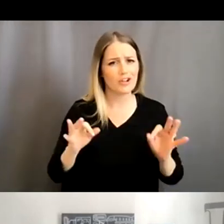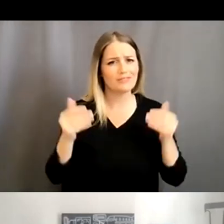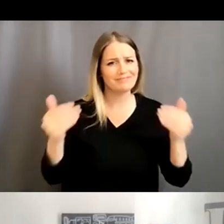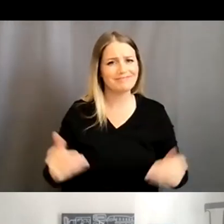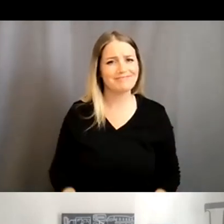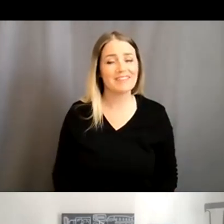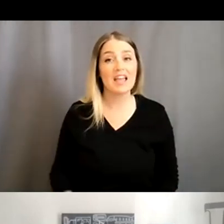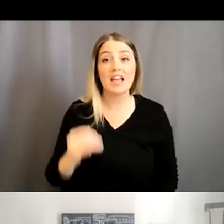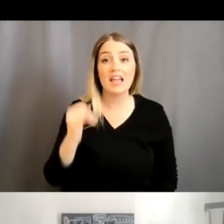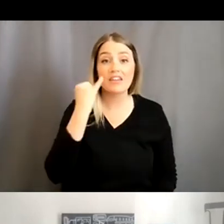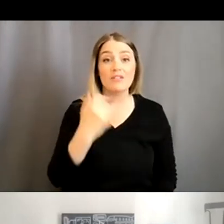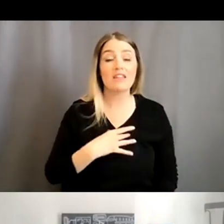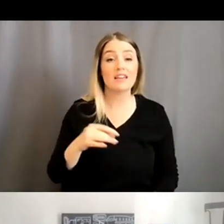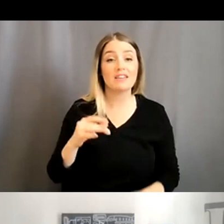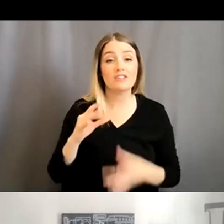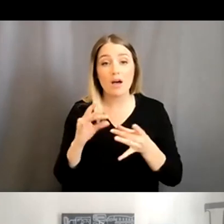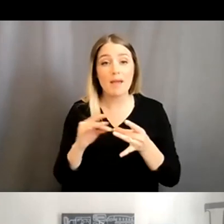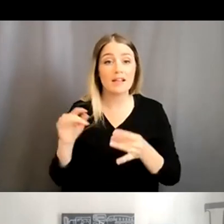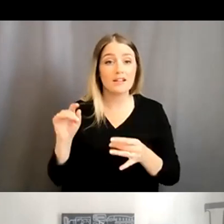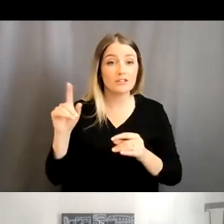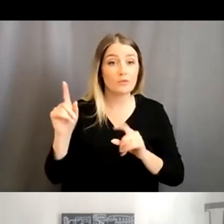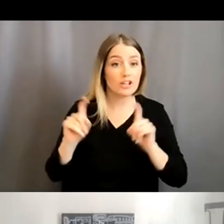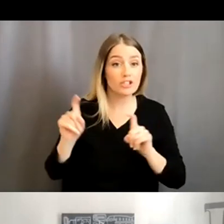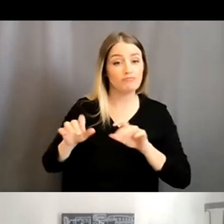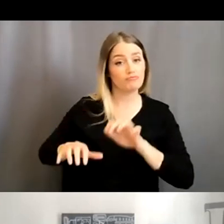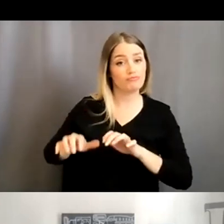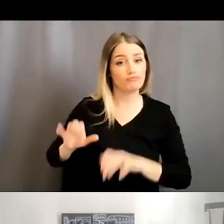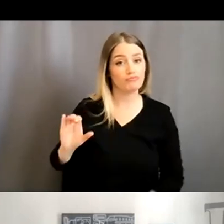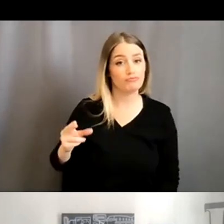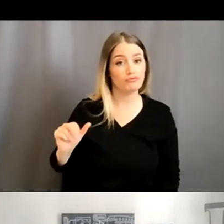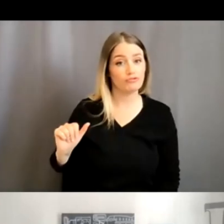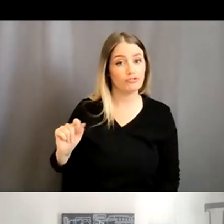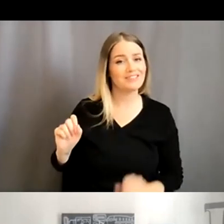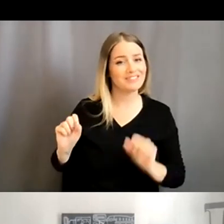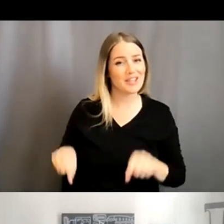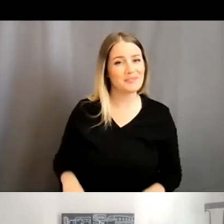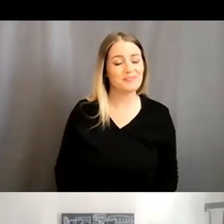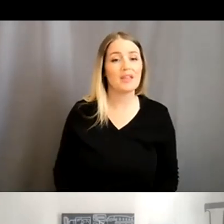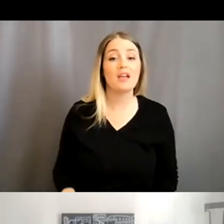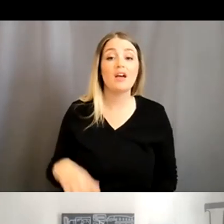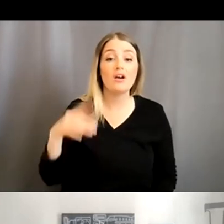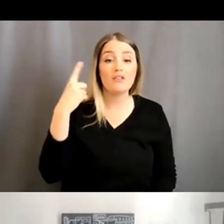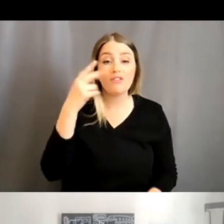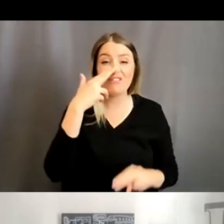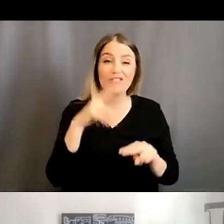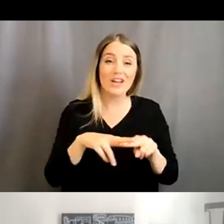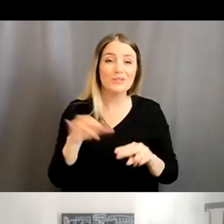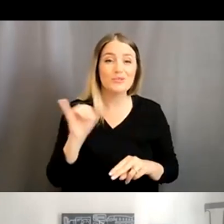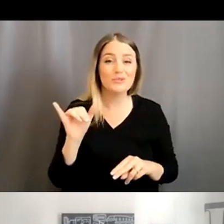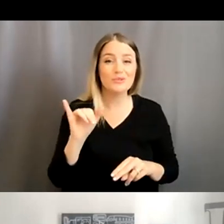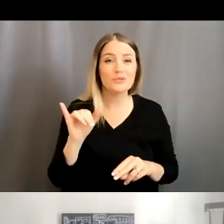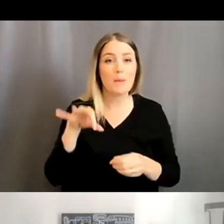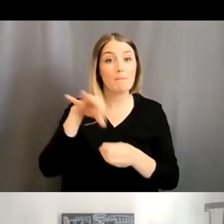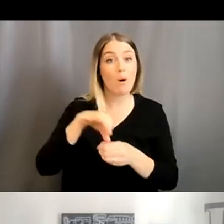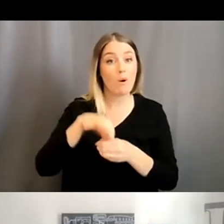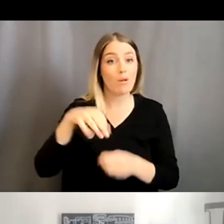to put your comments and questions in the chat. Something else that we'd like to do kind of just for fun is put up a poll. That's